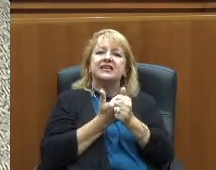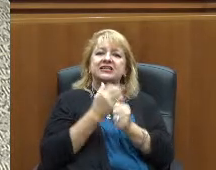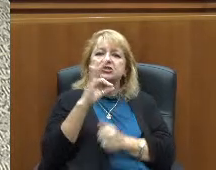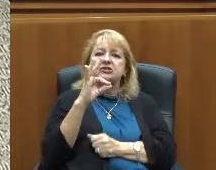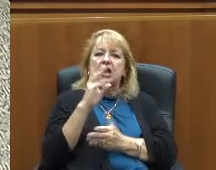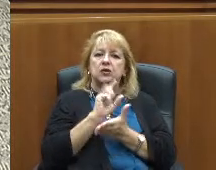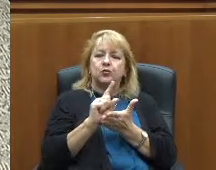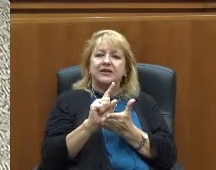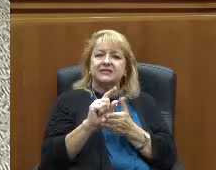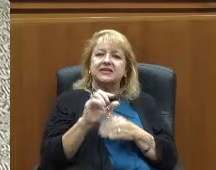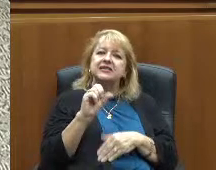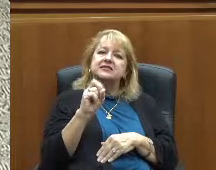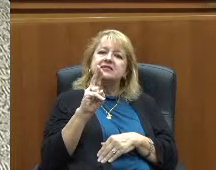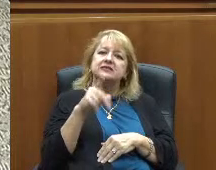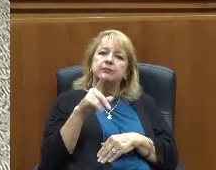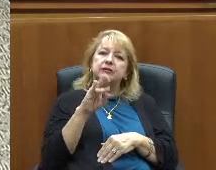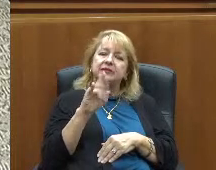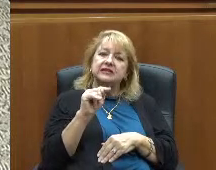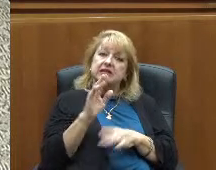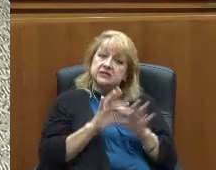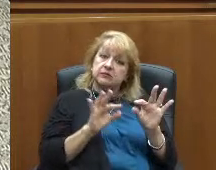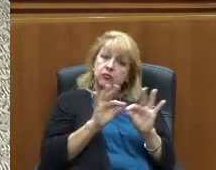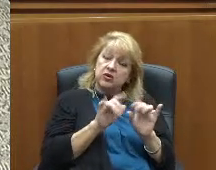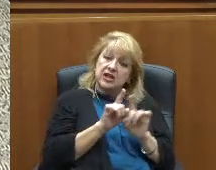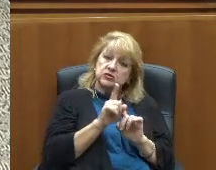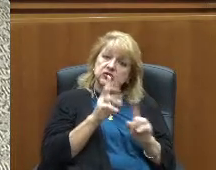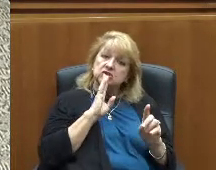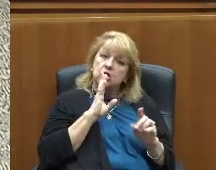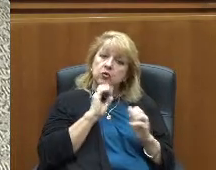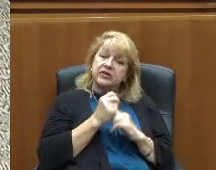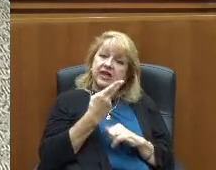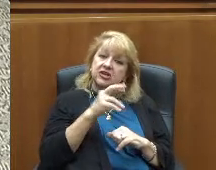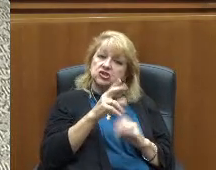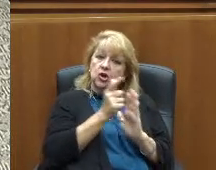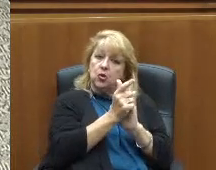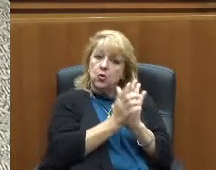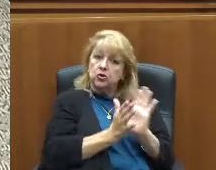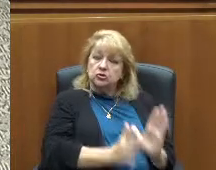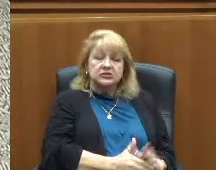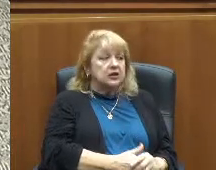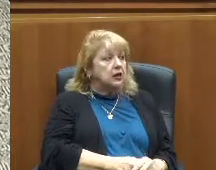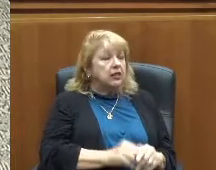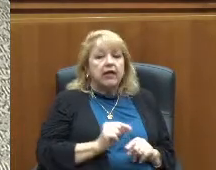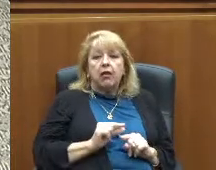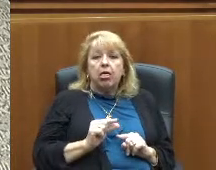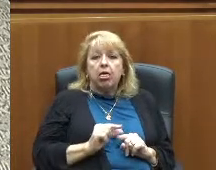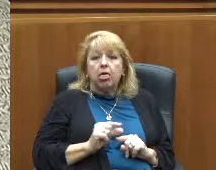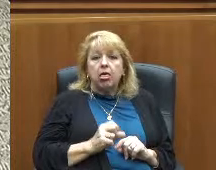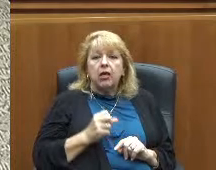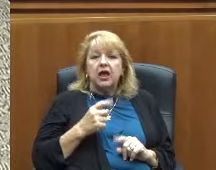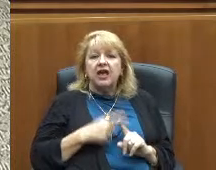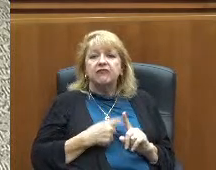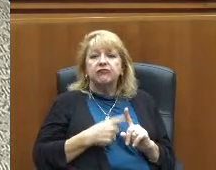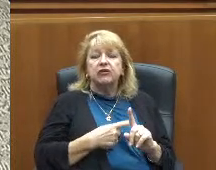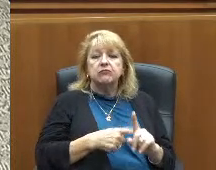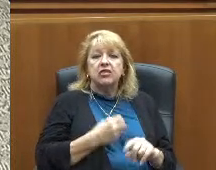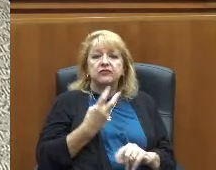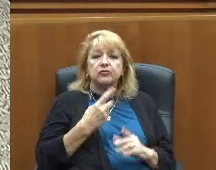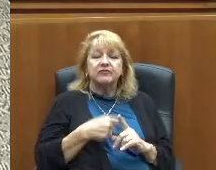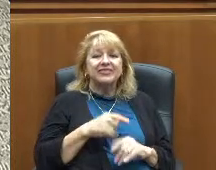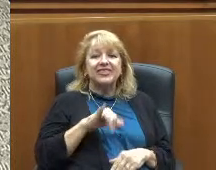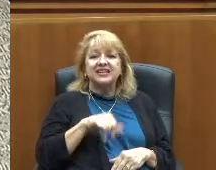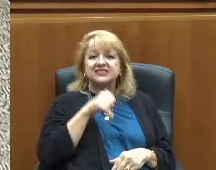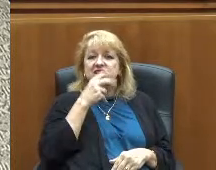a supplement. It's important, as we talk to our human resources lawyers, that is not seen as a